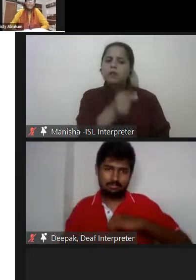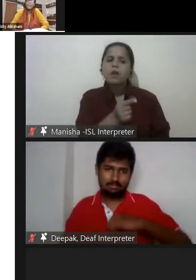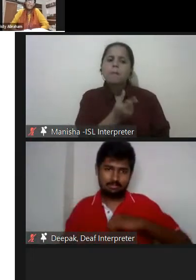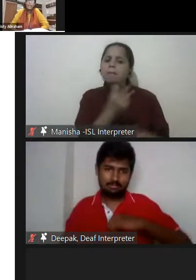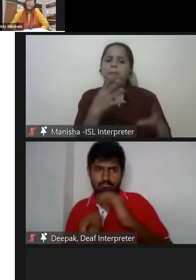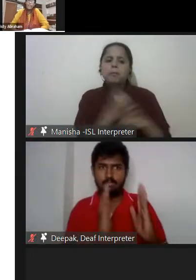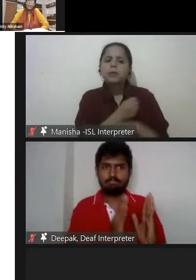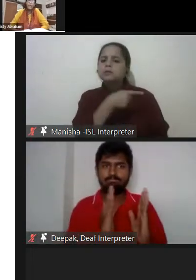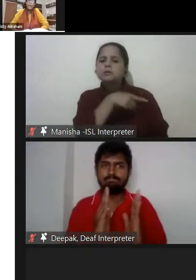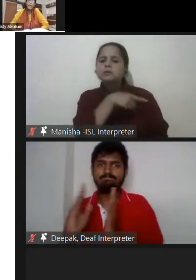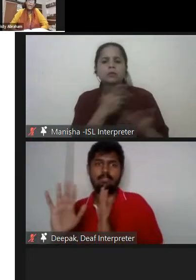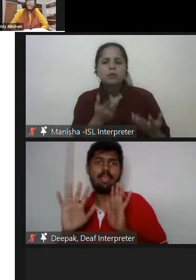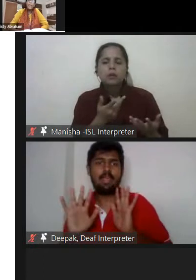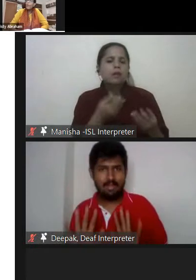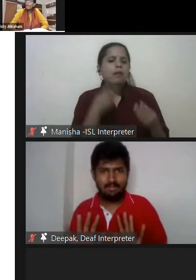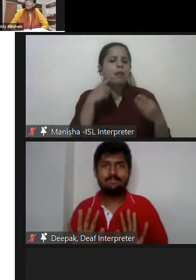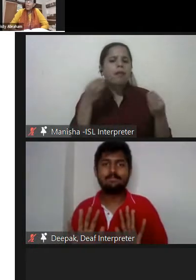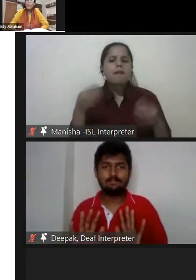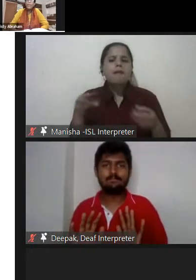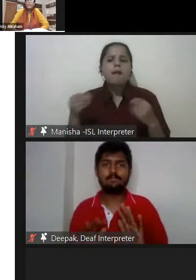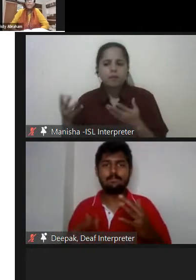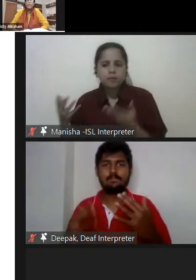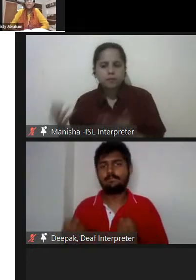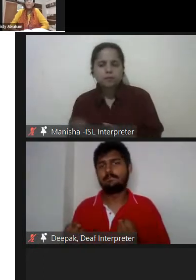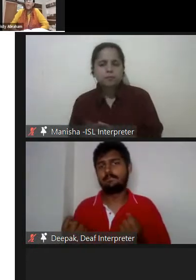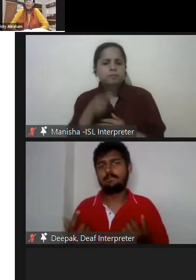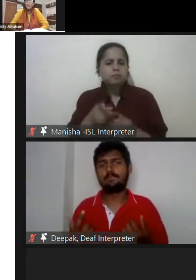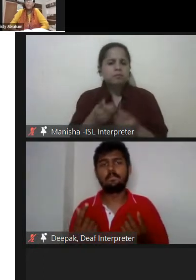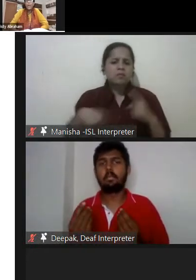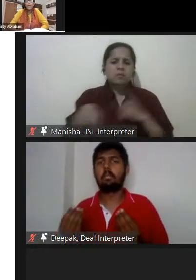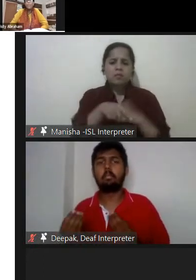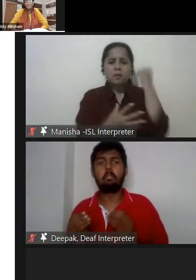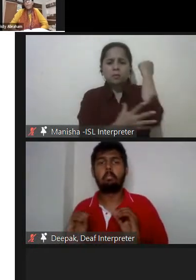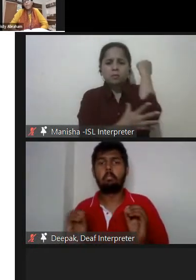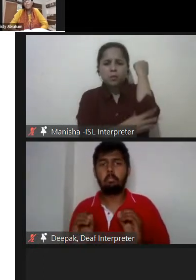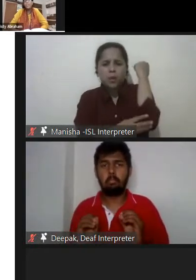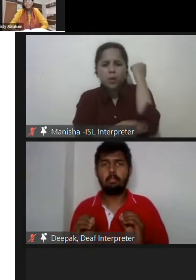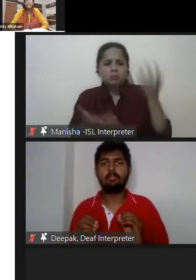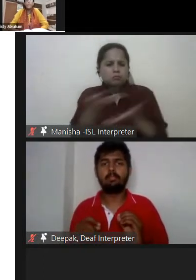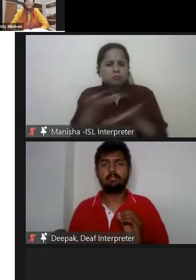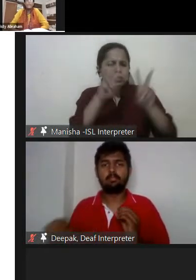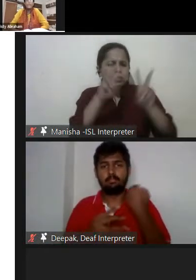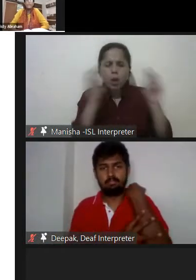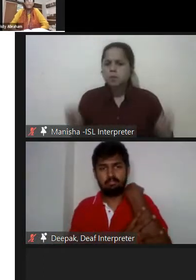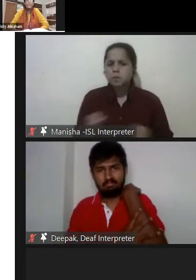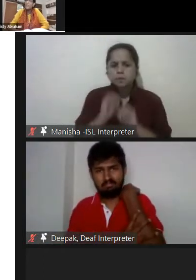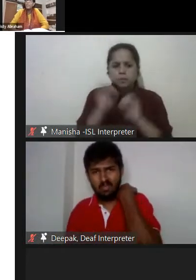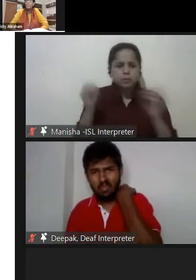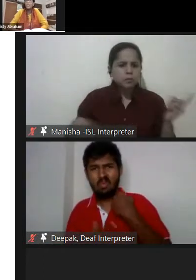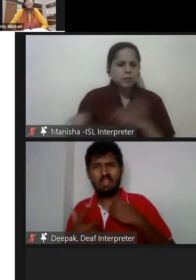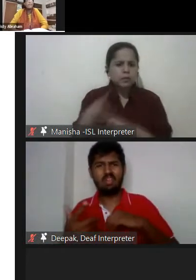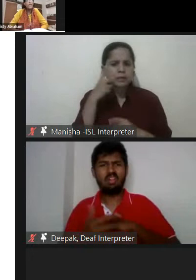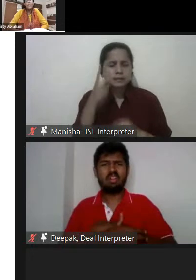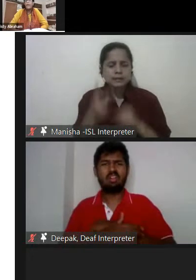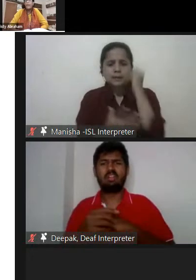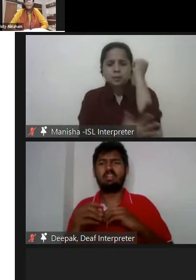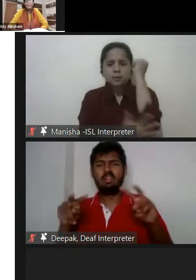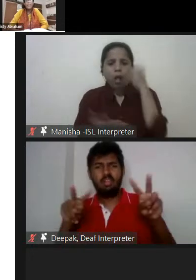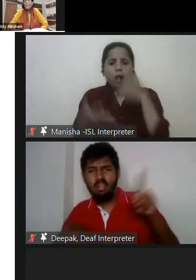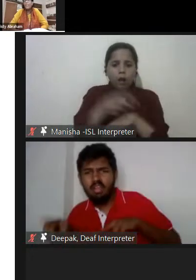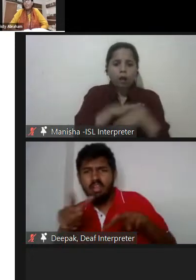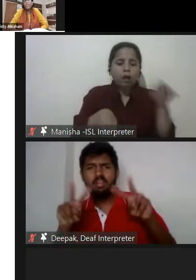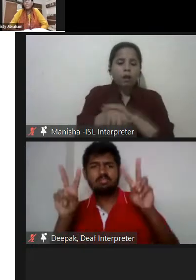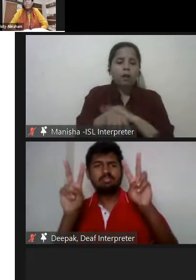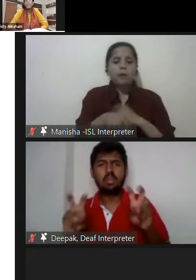built, but it is left out. Lack of poverty discourse, poverty trap, multidimensional poverty, gender dimensions,